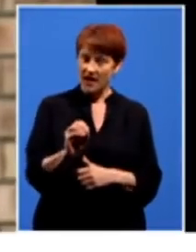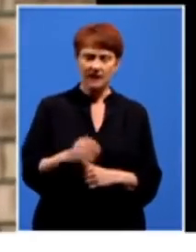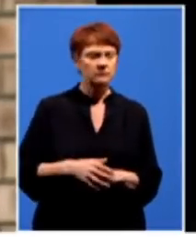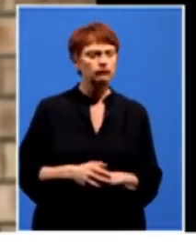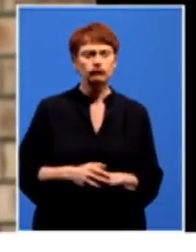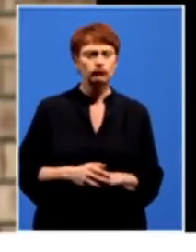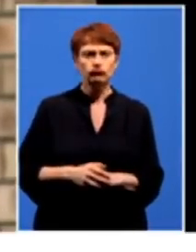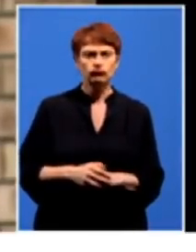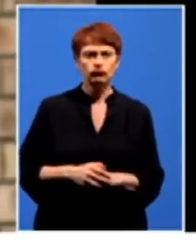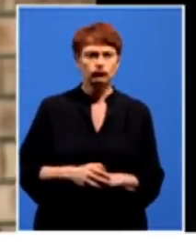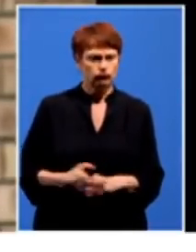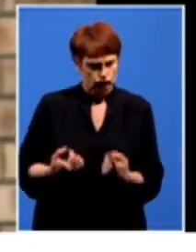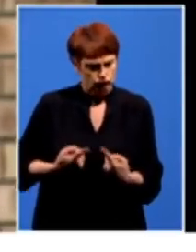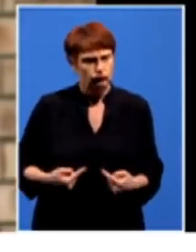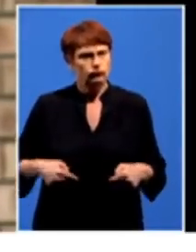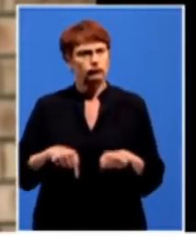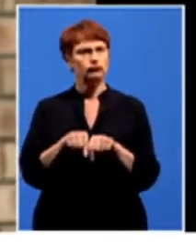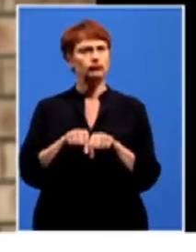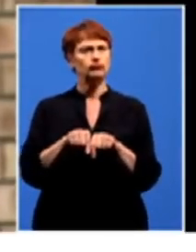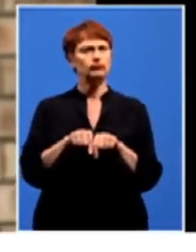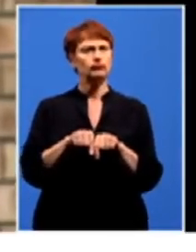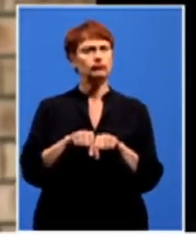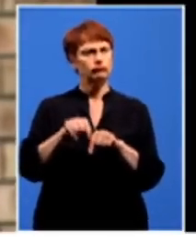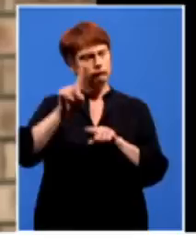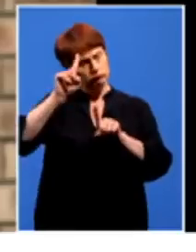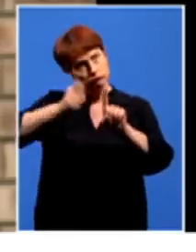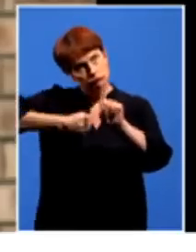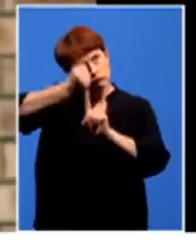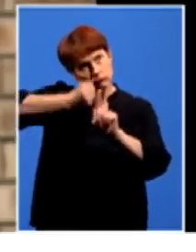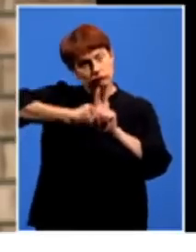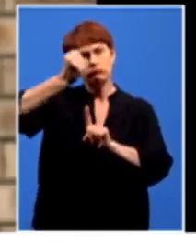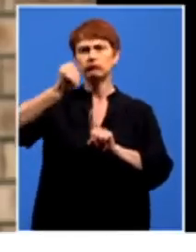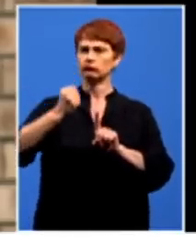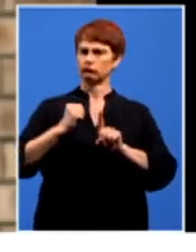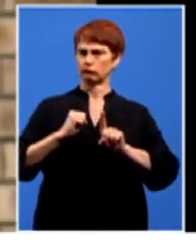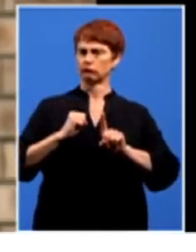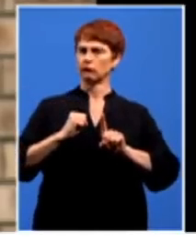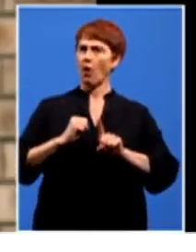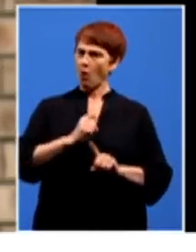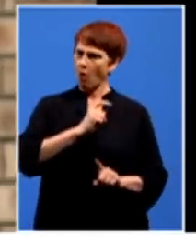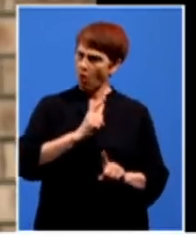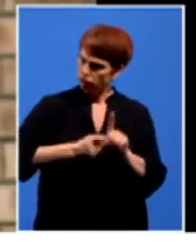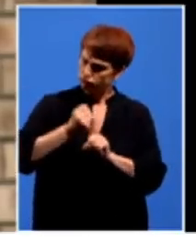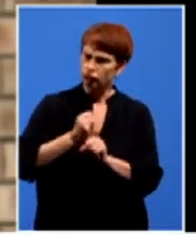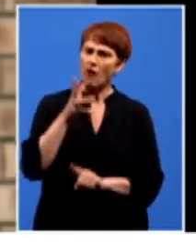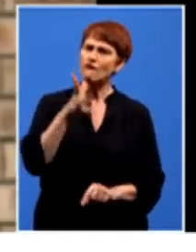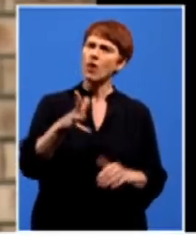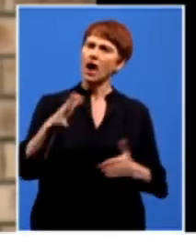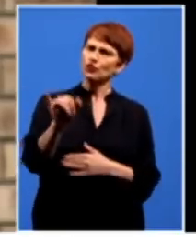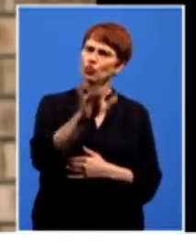more so that we are promoting and preaching a non-sexist South